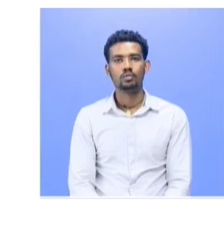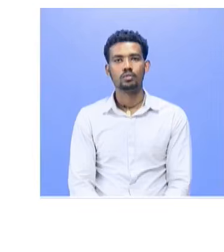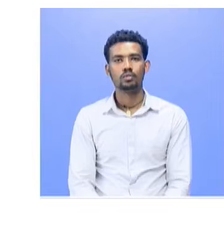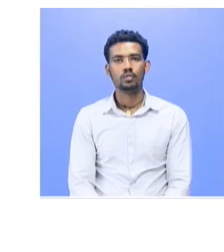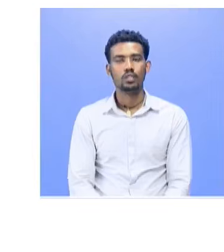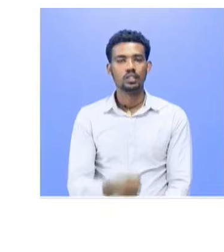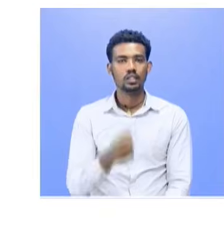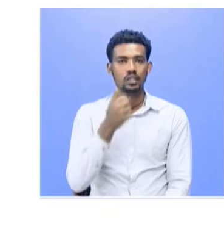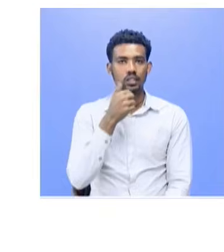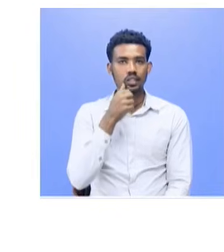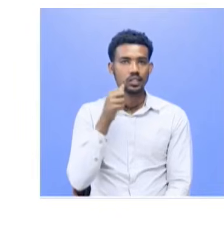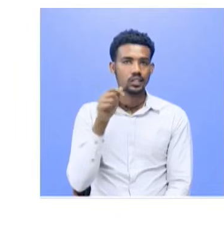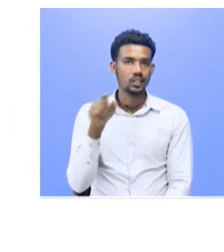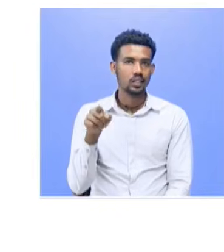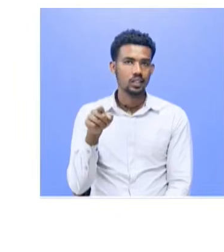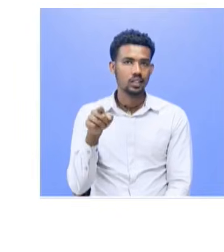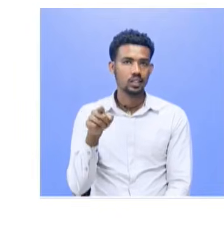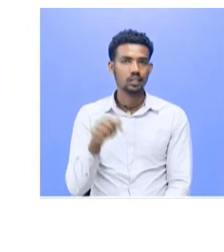She